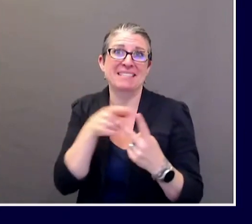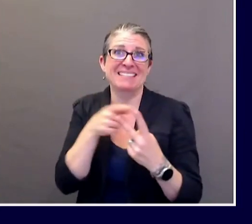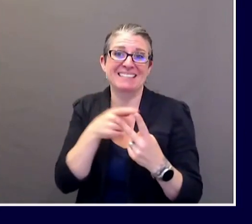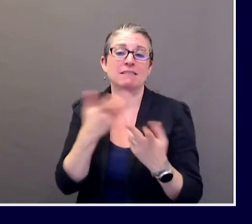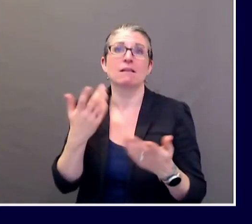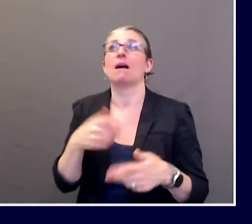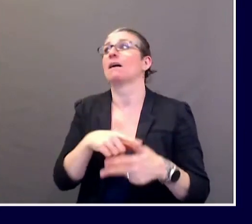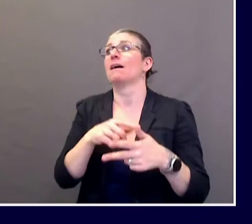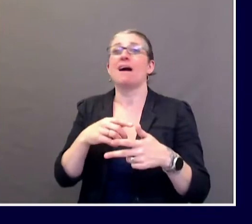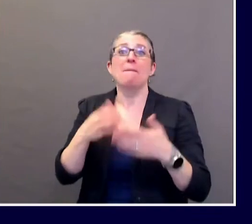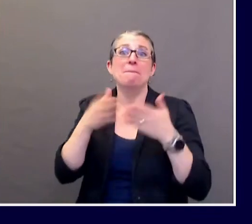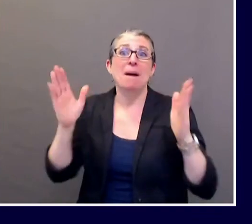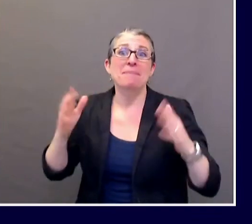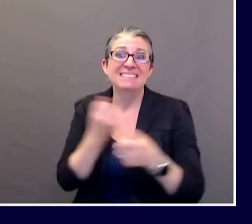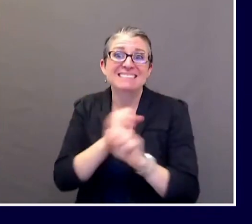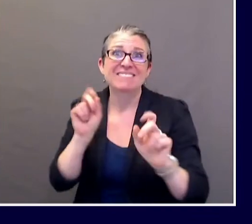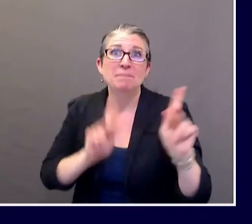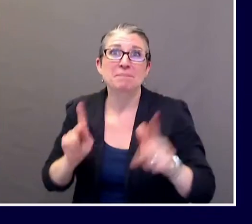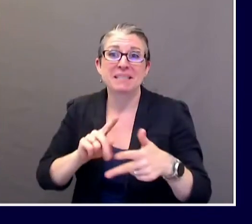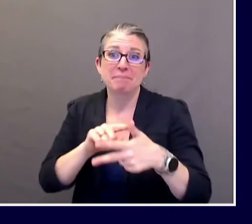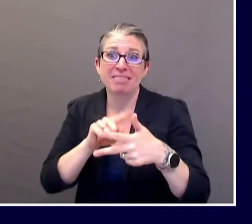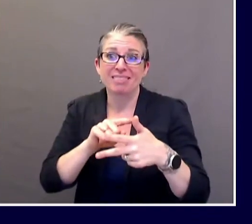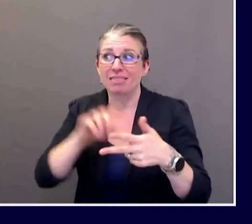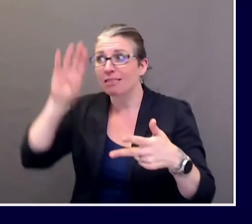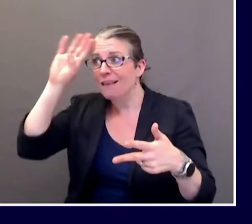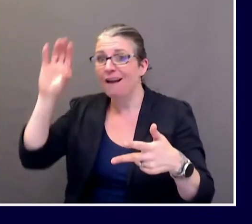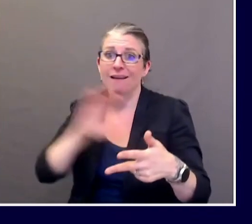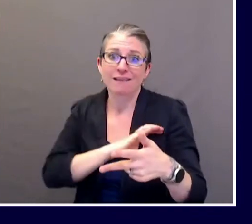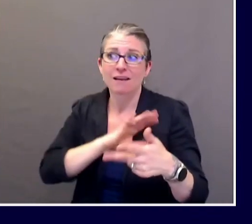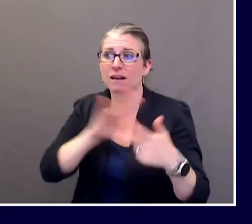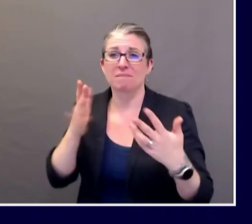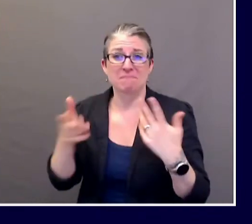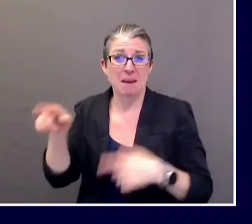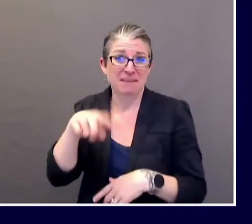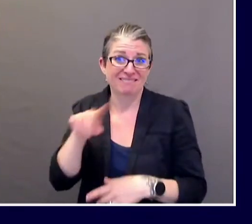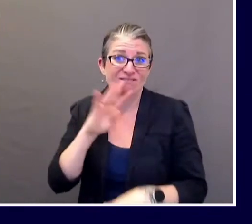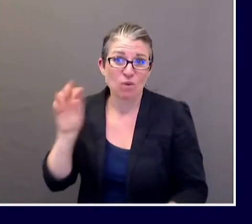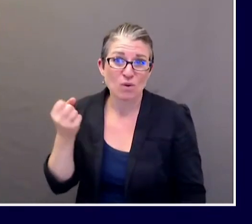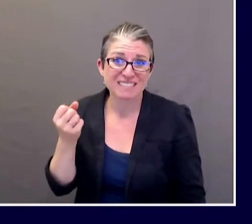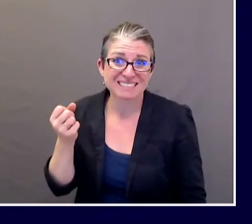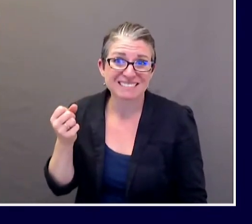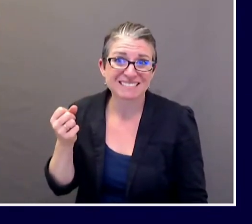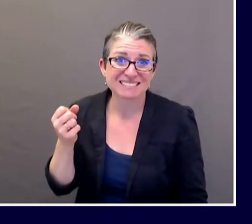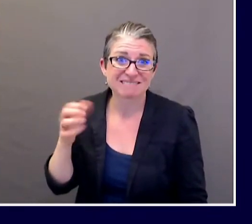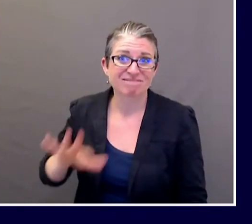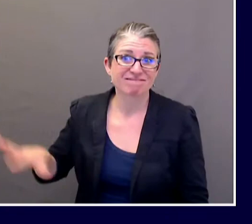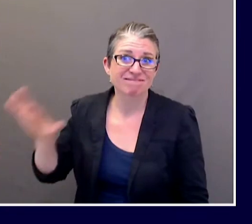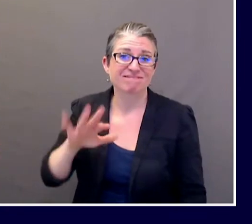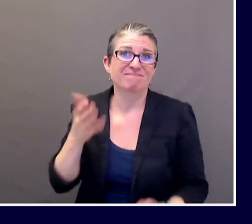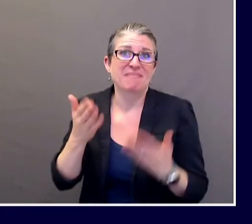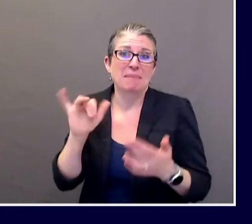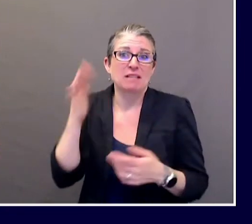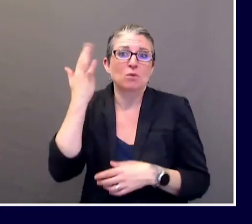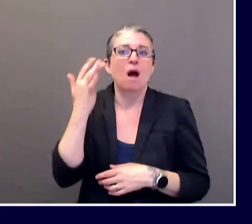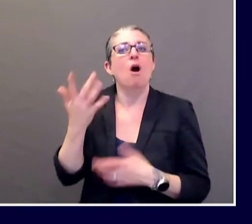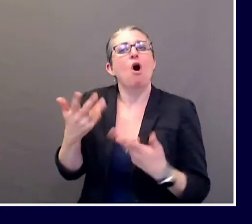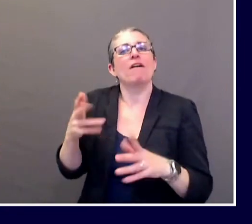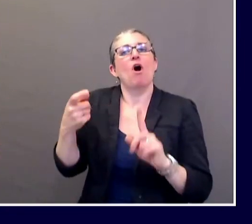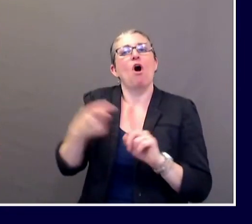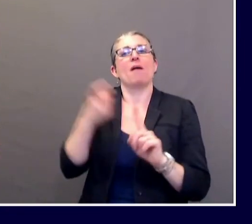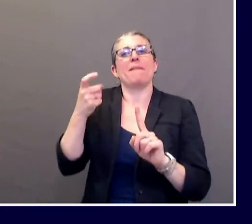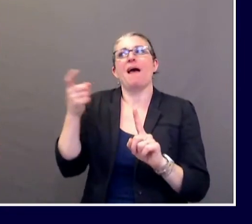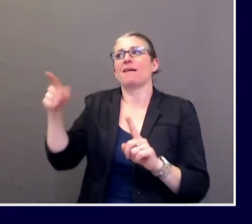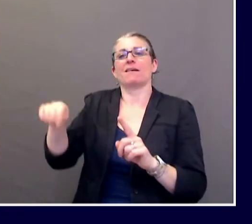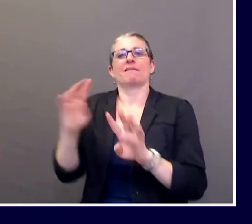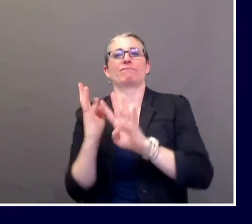in that older workforce. So some of it is less about people's interest or inclination than the fact that we